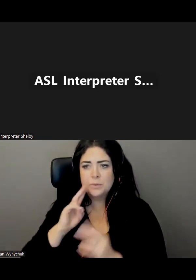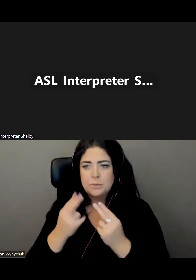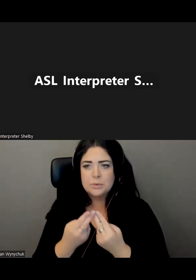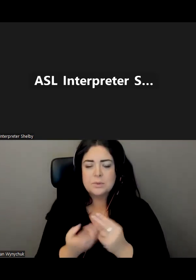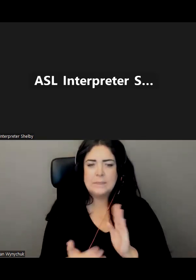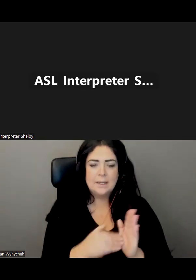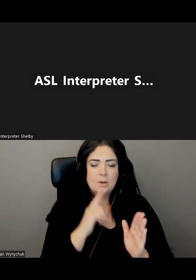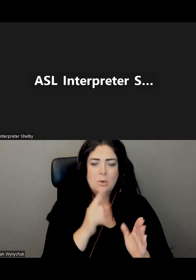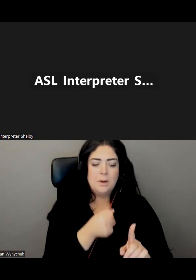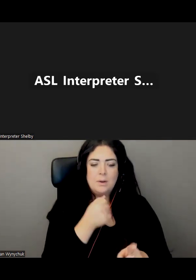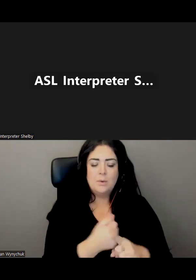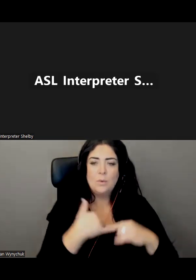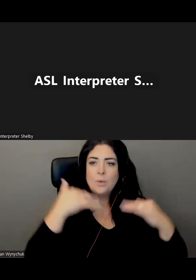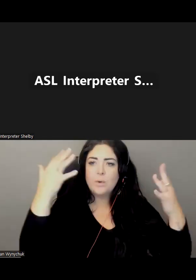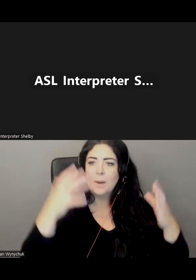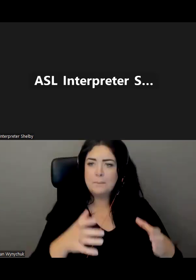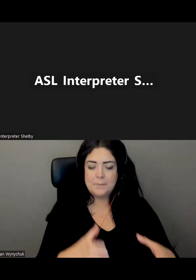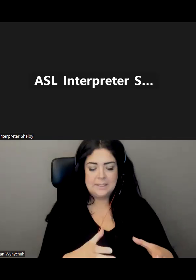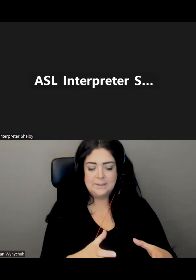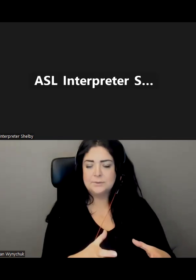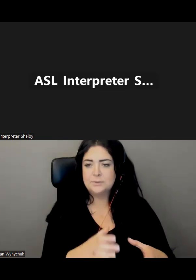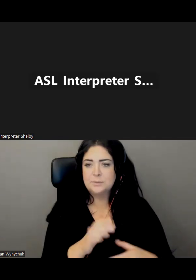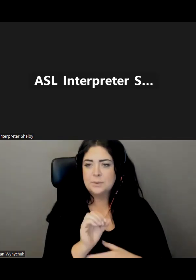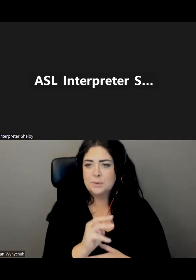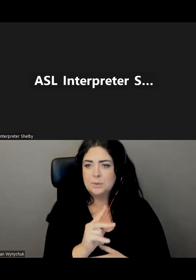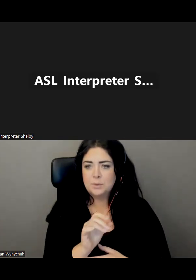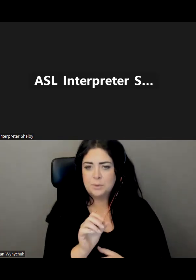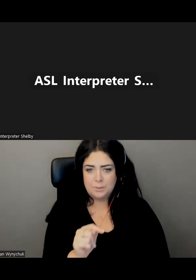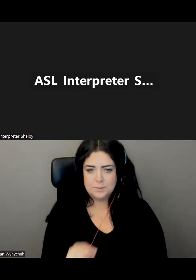want to overload your containers if you're container gardening.